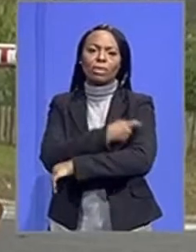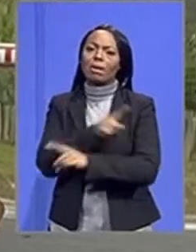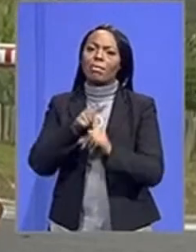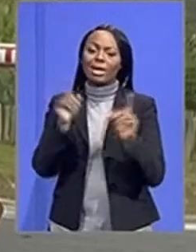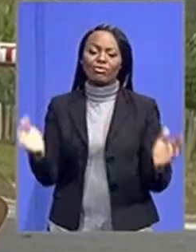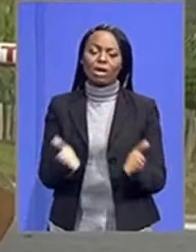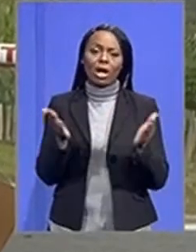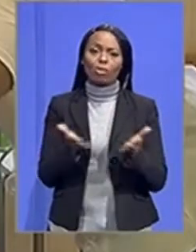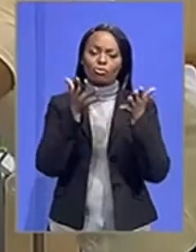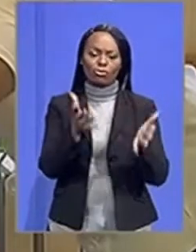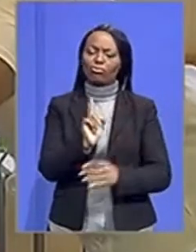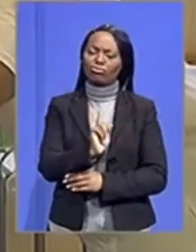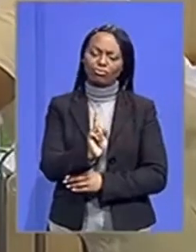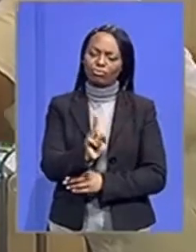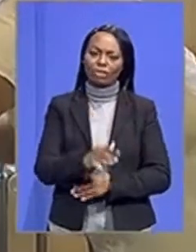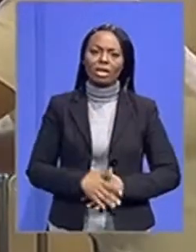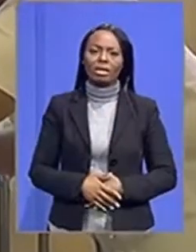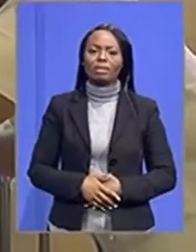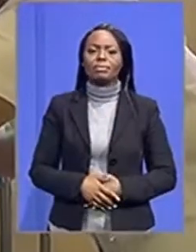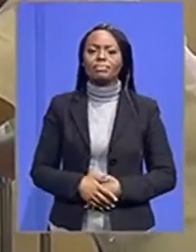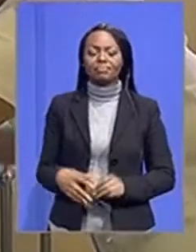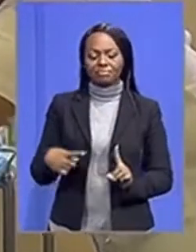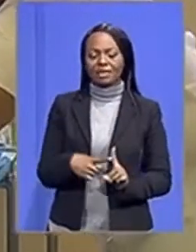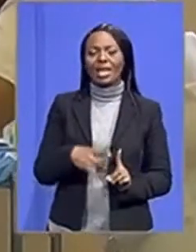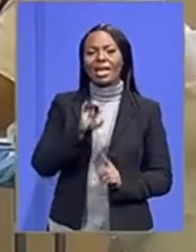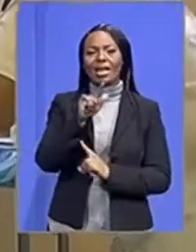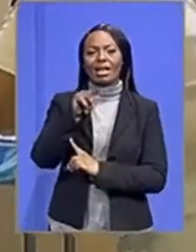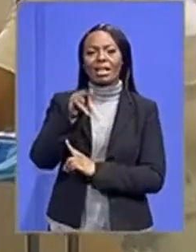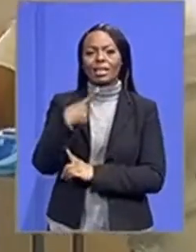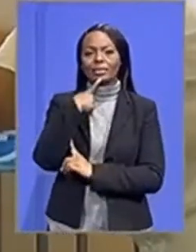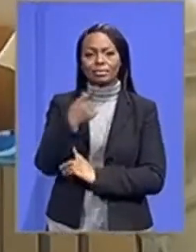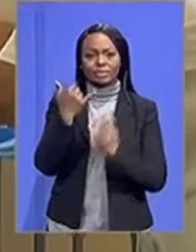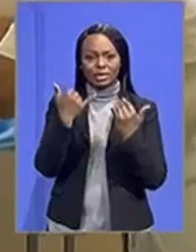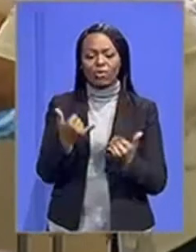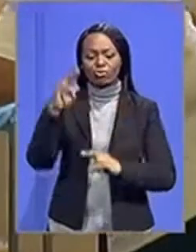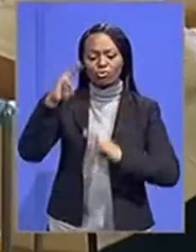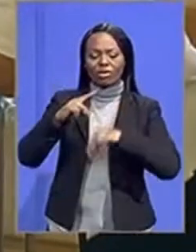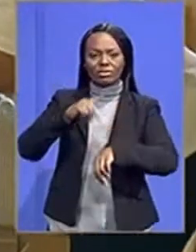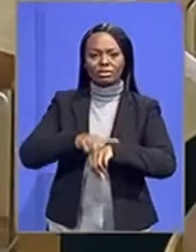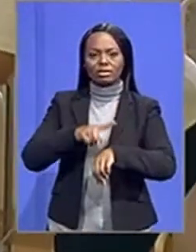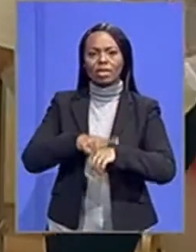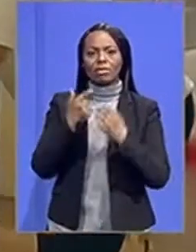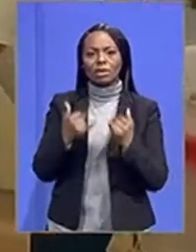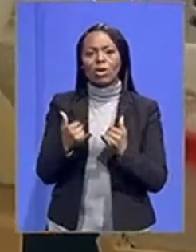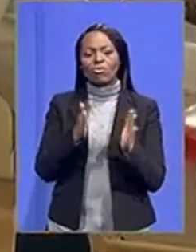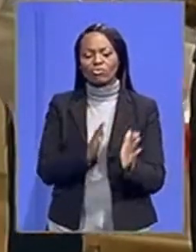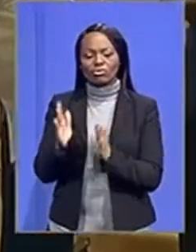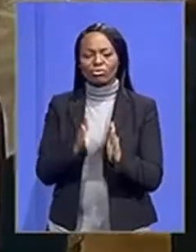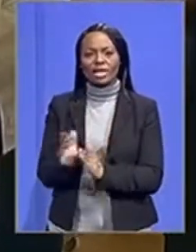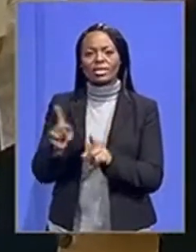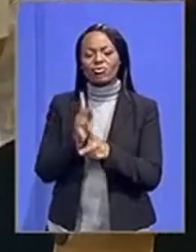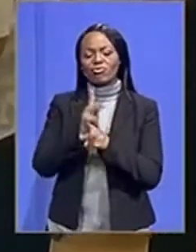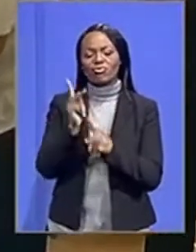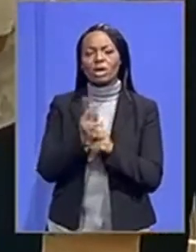dira jalo. E leng tona Kgolo Ellen Winde a re mo nakong e khutshwane ba tlile go tsenya tirisong tsamaiso e ntšha e tla laolang